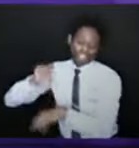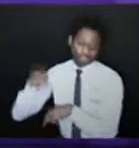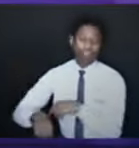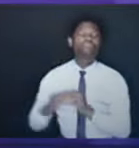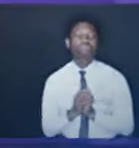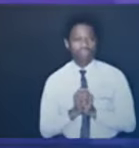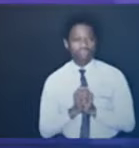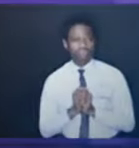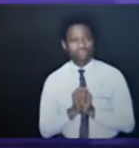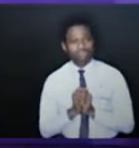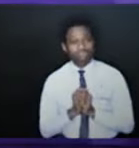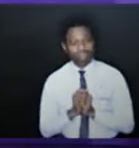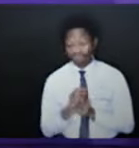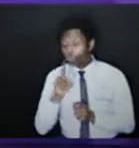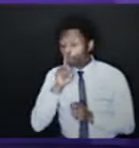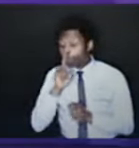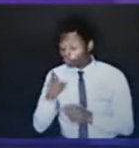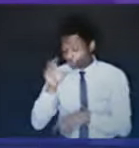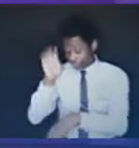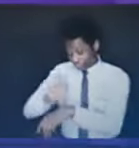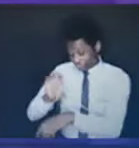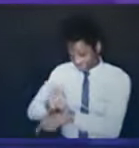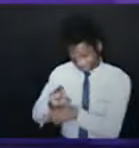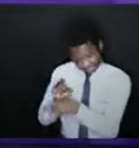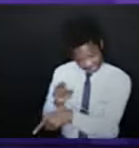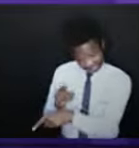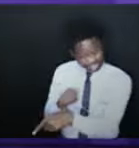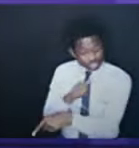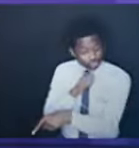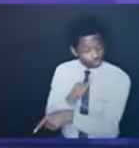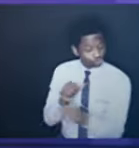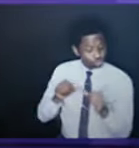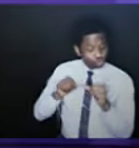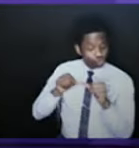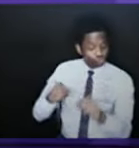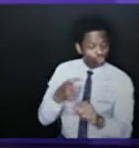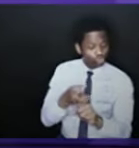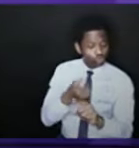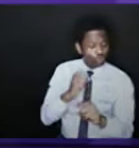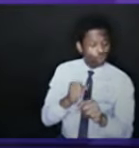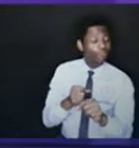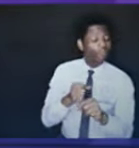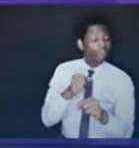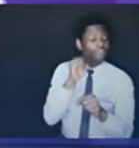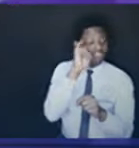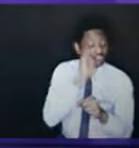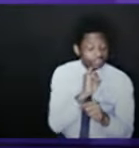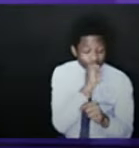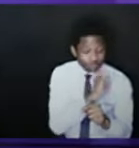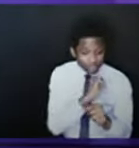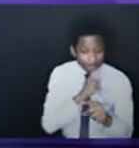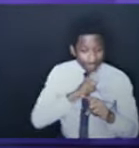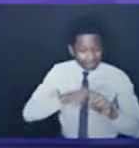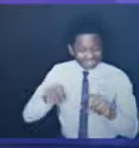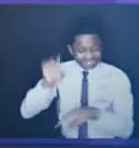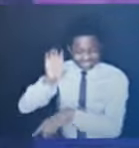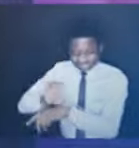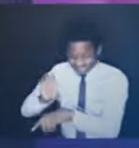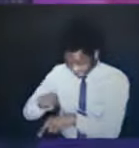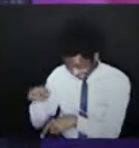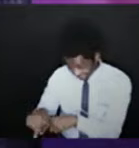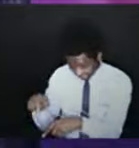even though the church is not continuing from Israel, the church is rather continuing from